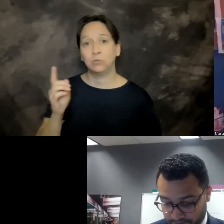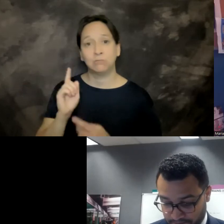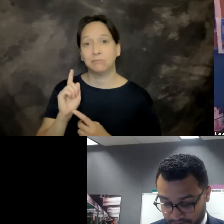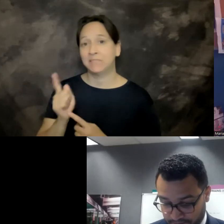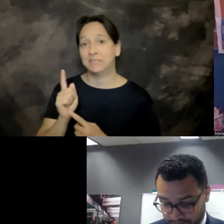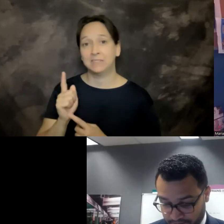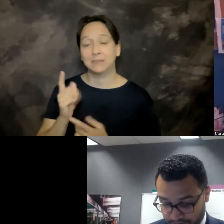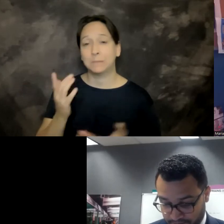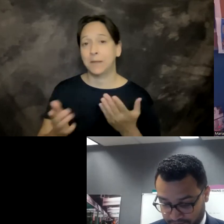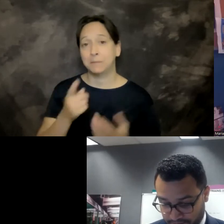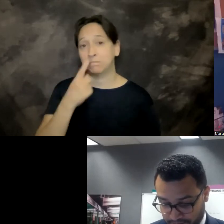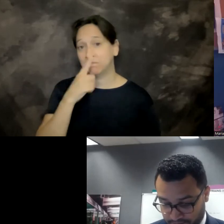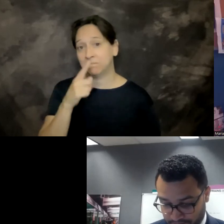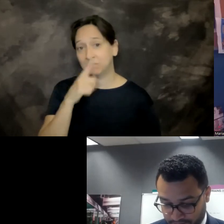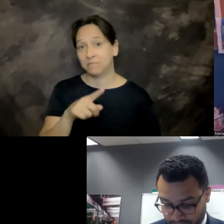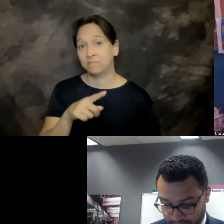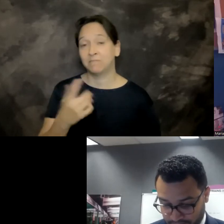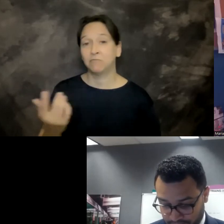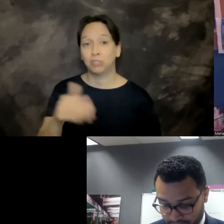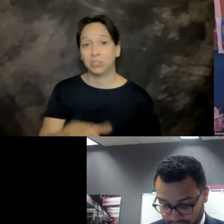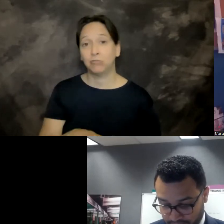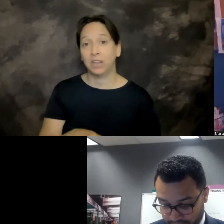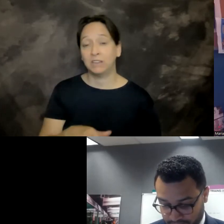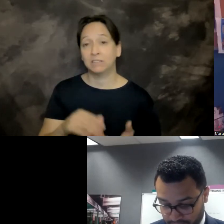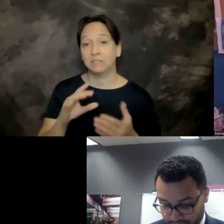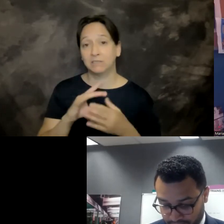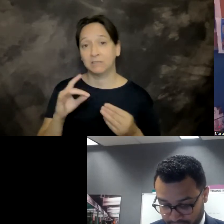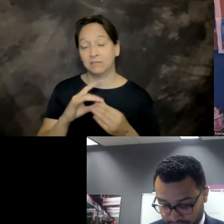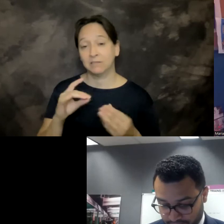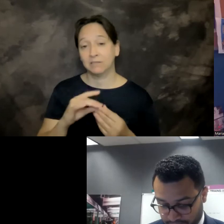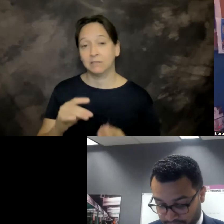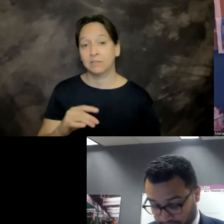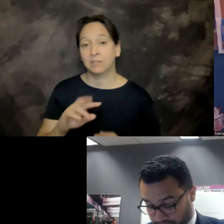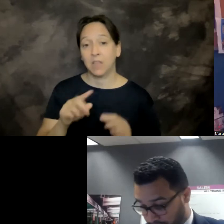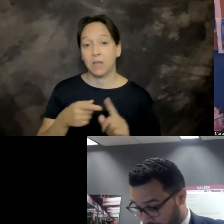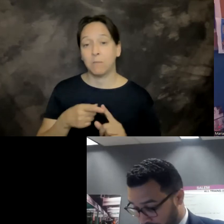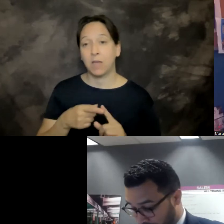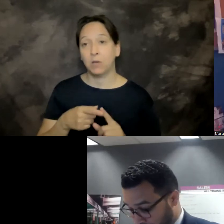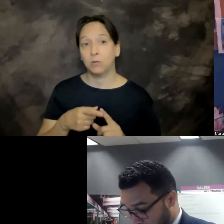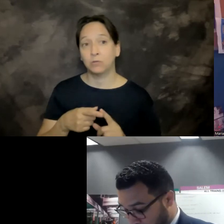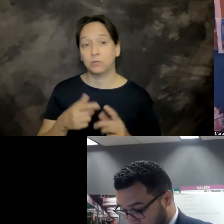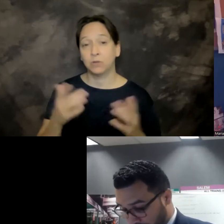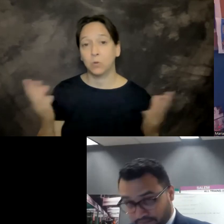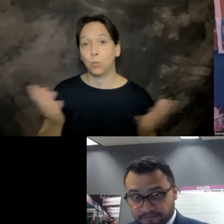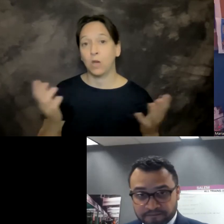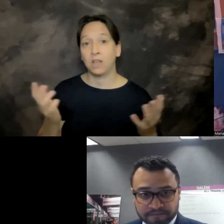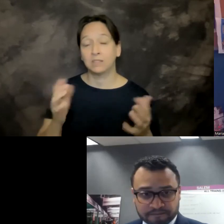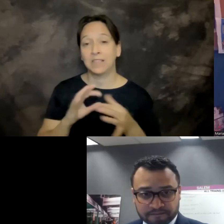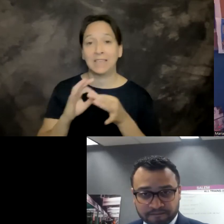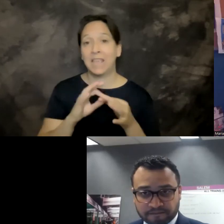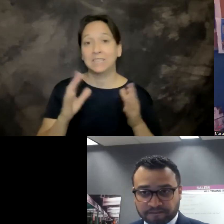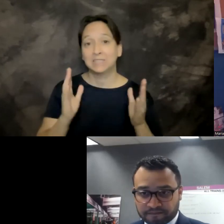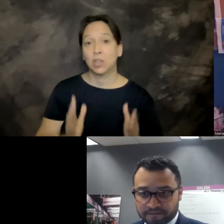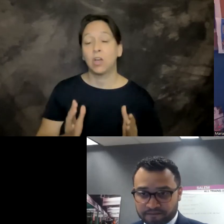have. Maybe if you can reiterate a little bit of what you said at the beginning about what the different liaisons are going to be doing in the